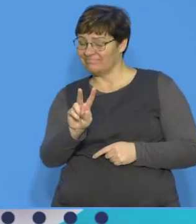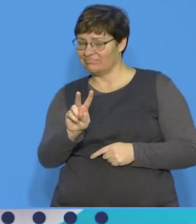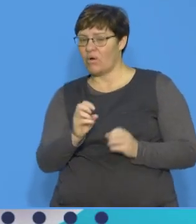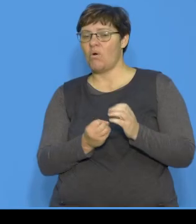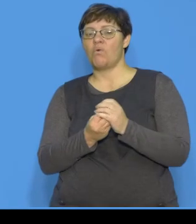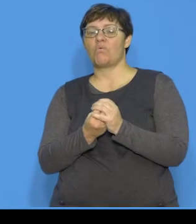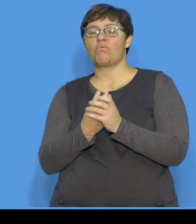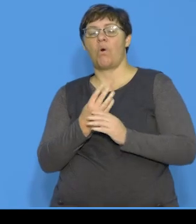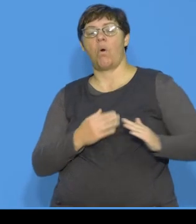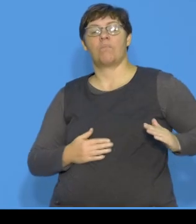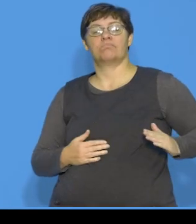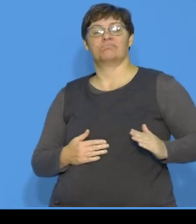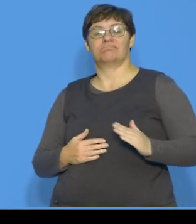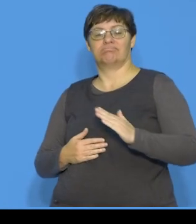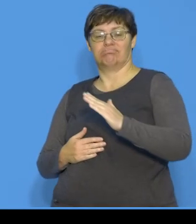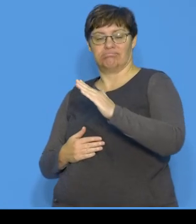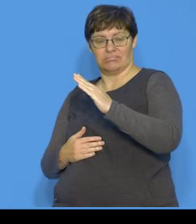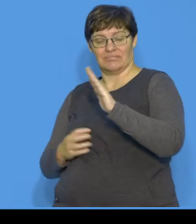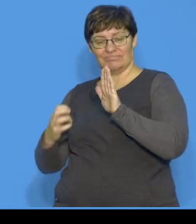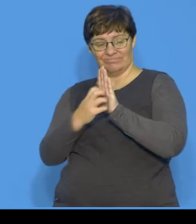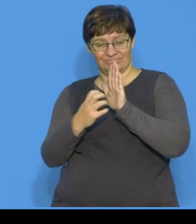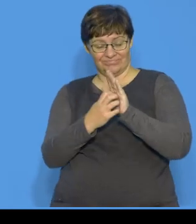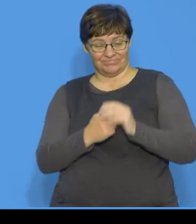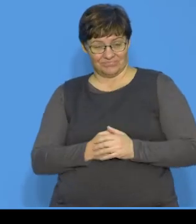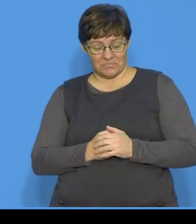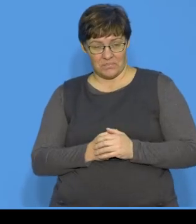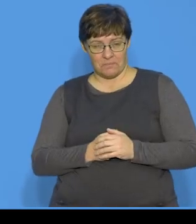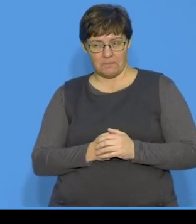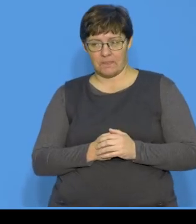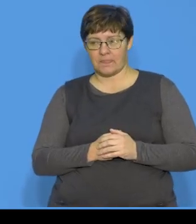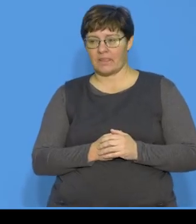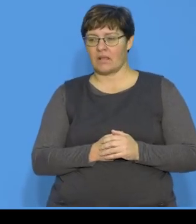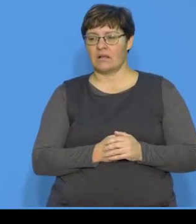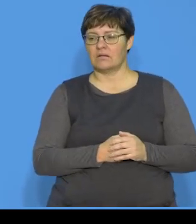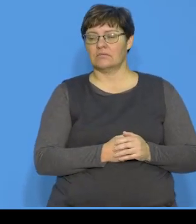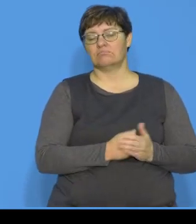growth curve, and we will see that in the